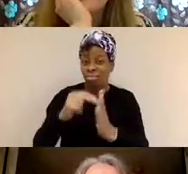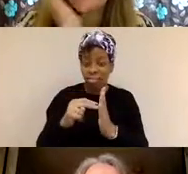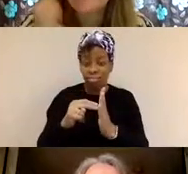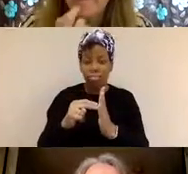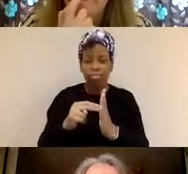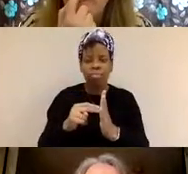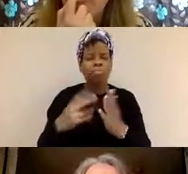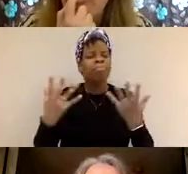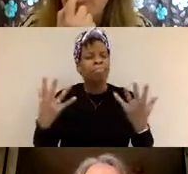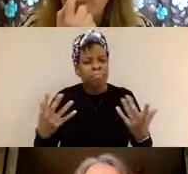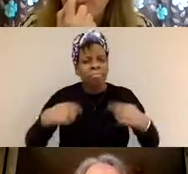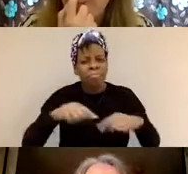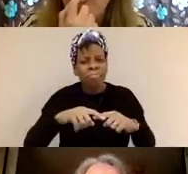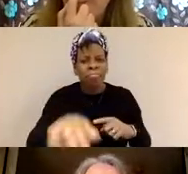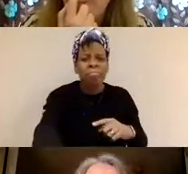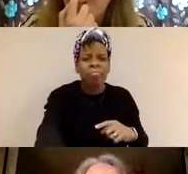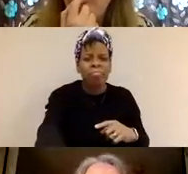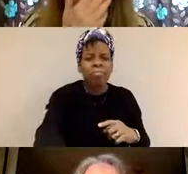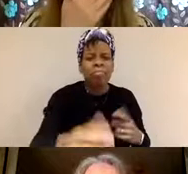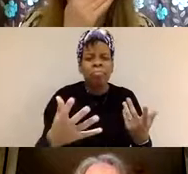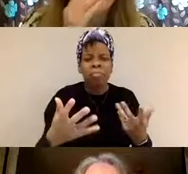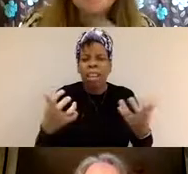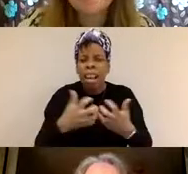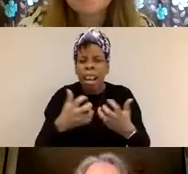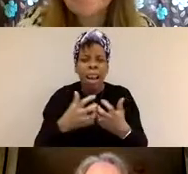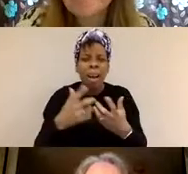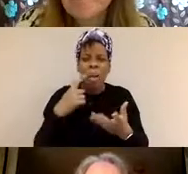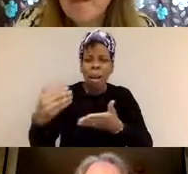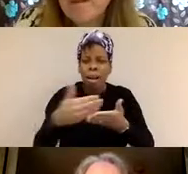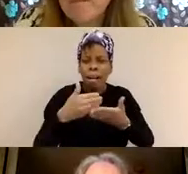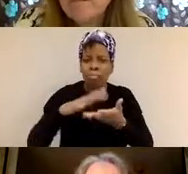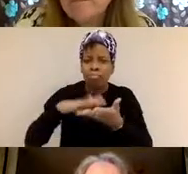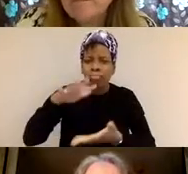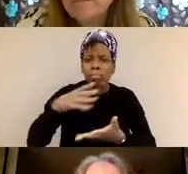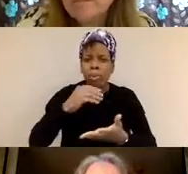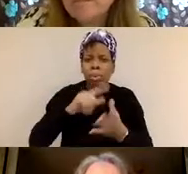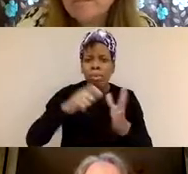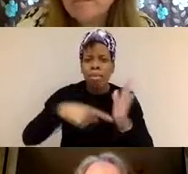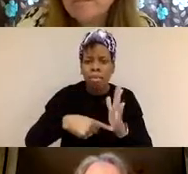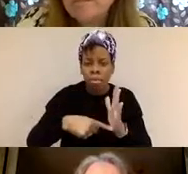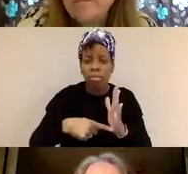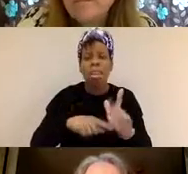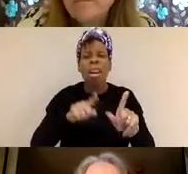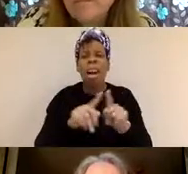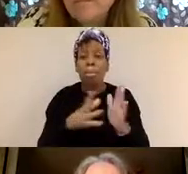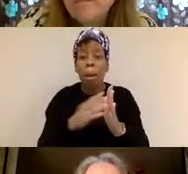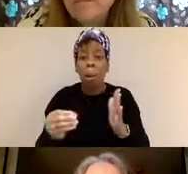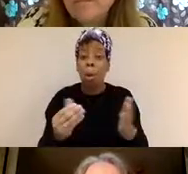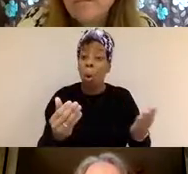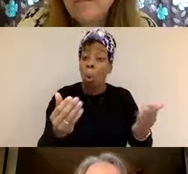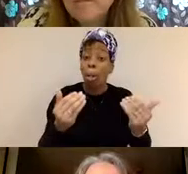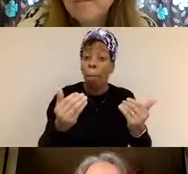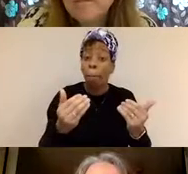of working with collections of patient artwork. So collections like the Wellcome